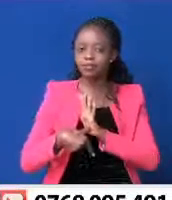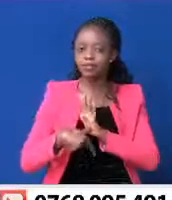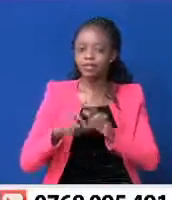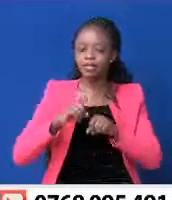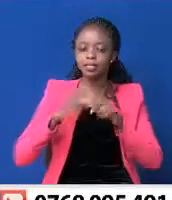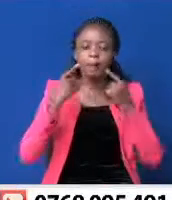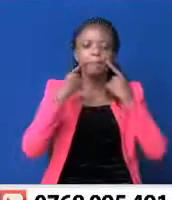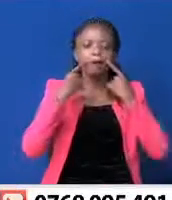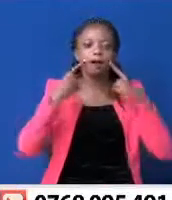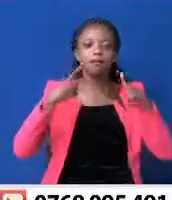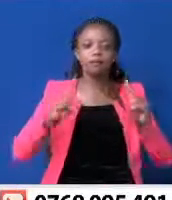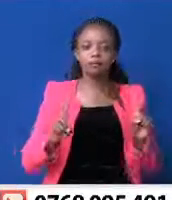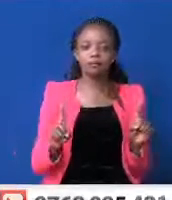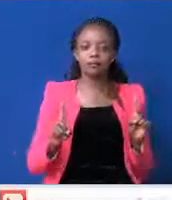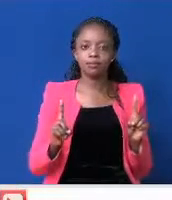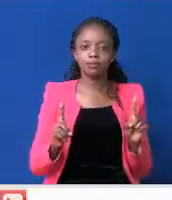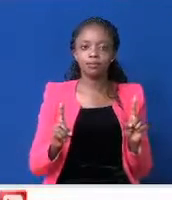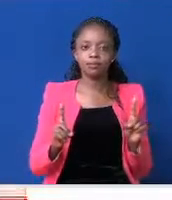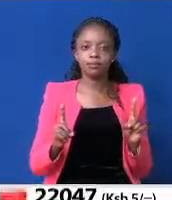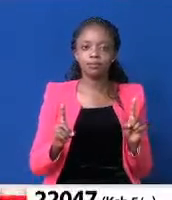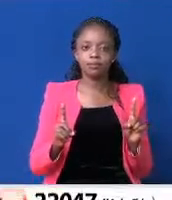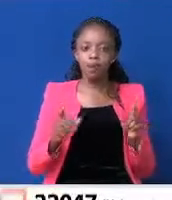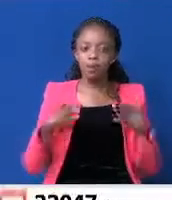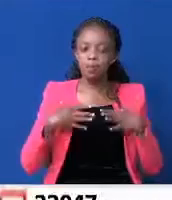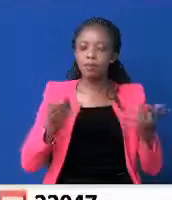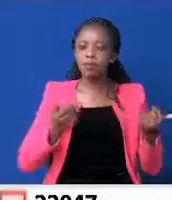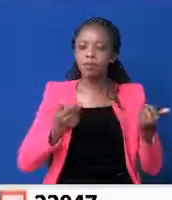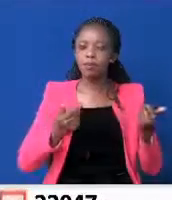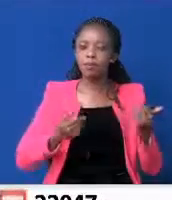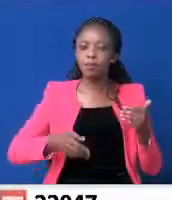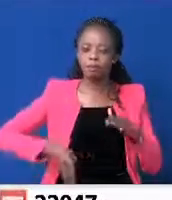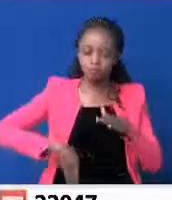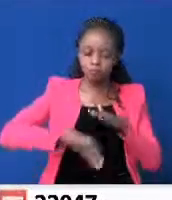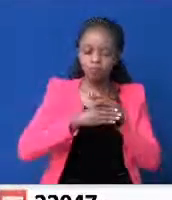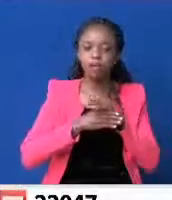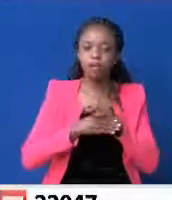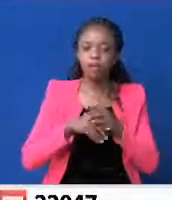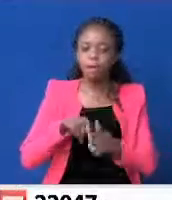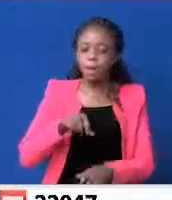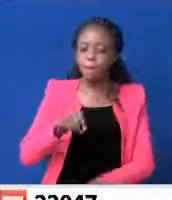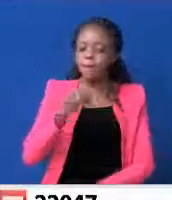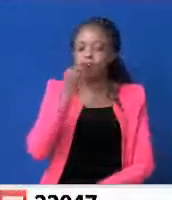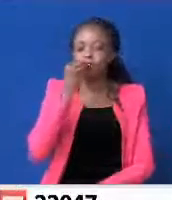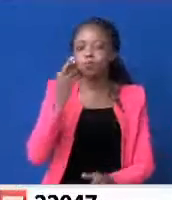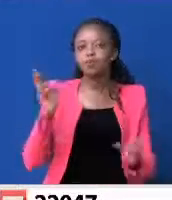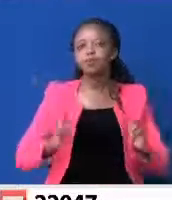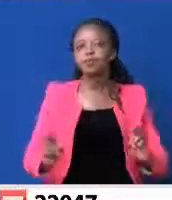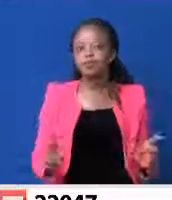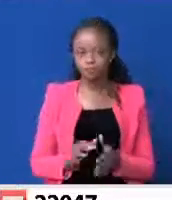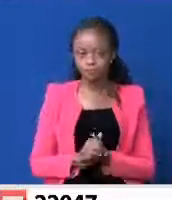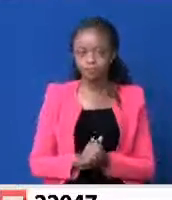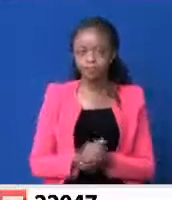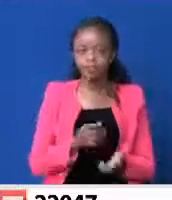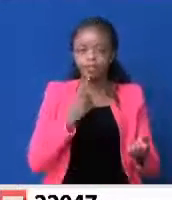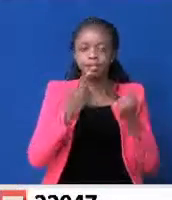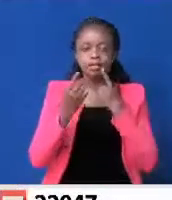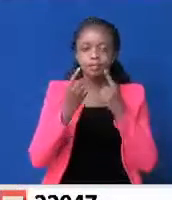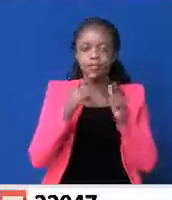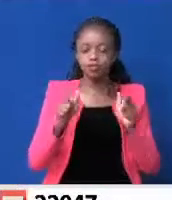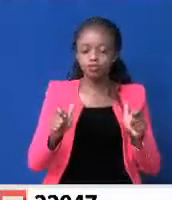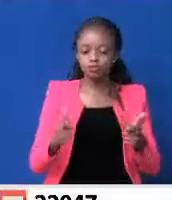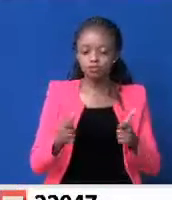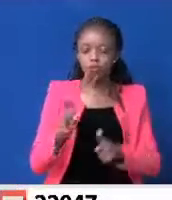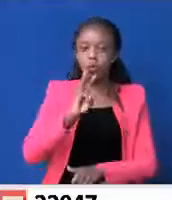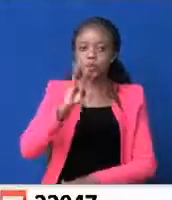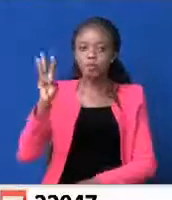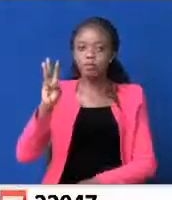ilipotangazwa kwamba tusipatikane huko, tayari tulikuwa tumepanda vyakula. However, addressing journalist, Western Regional